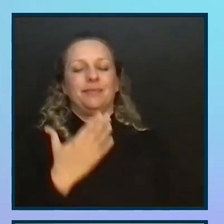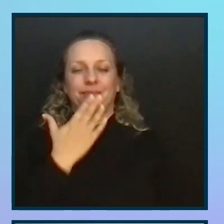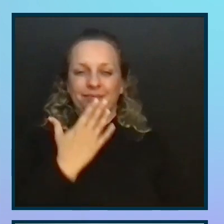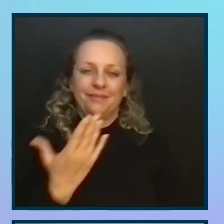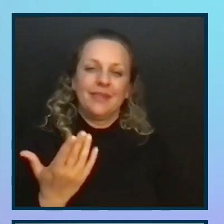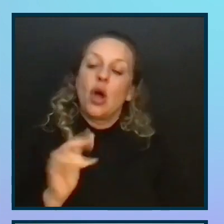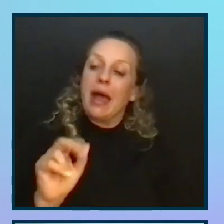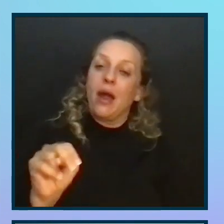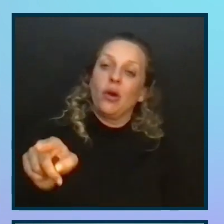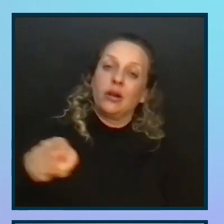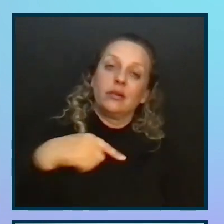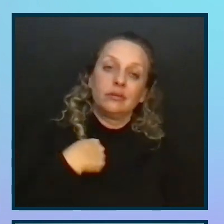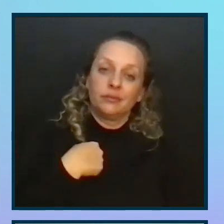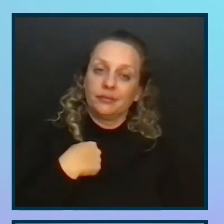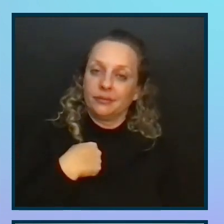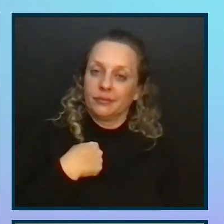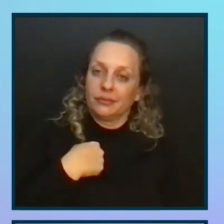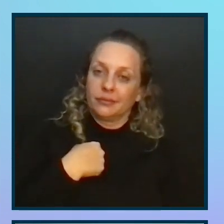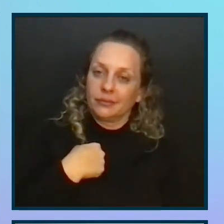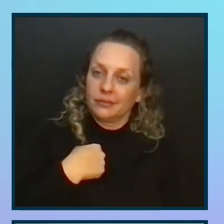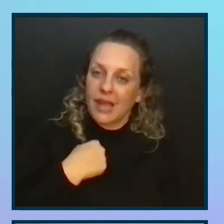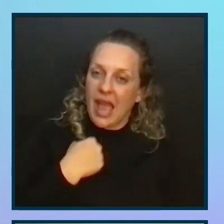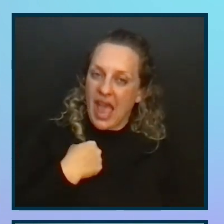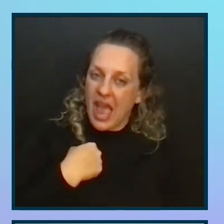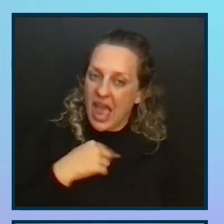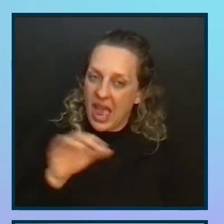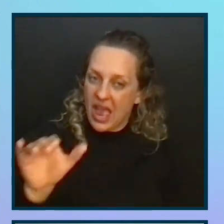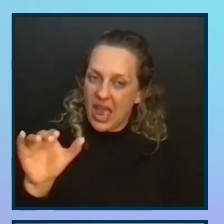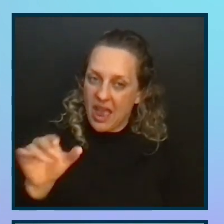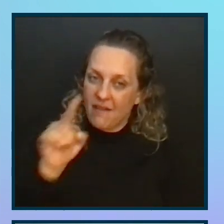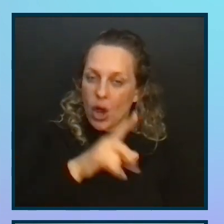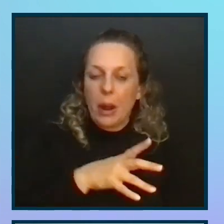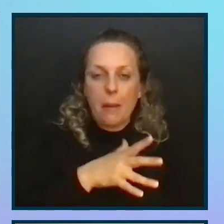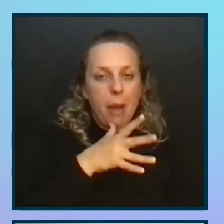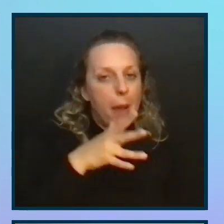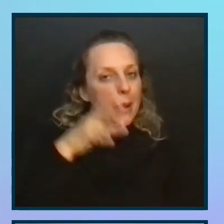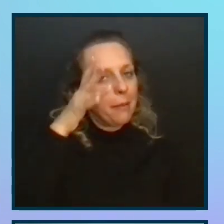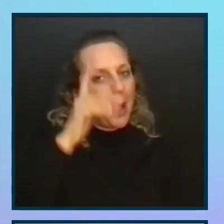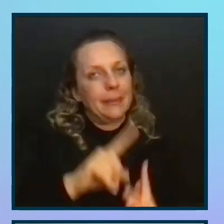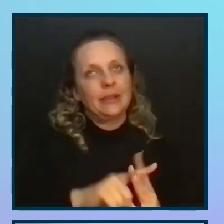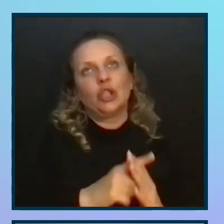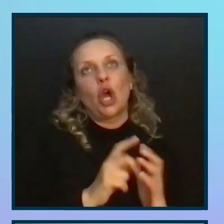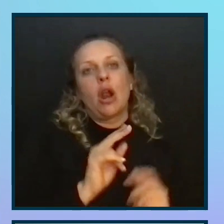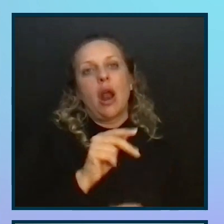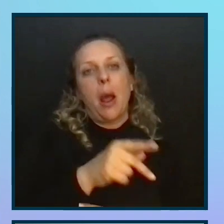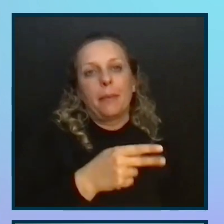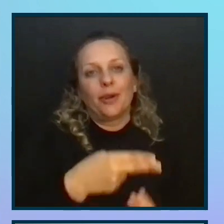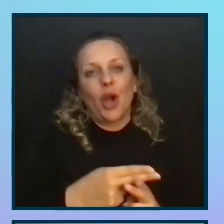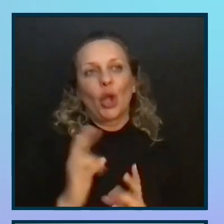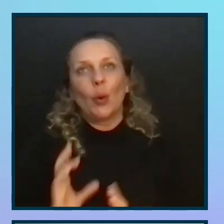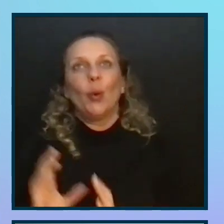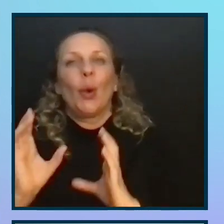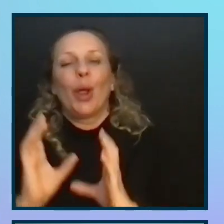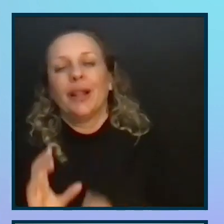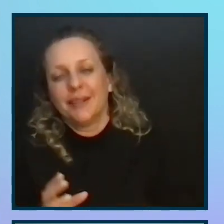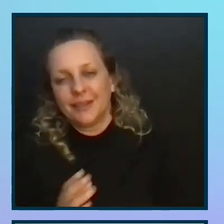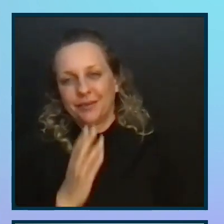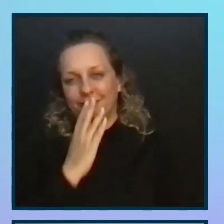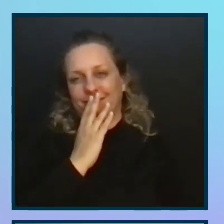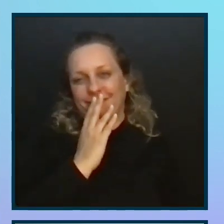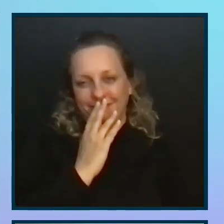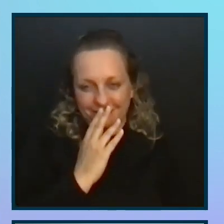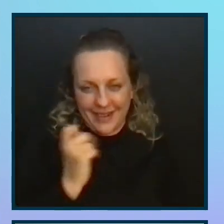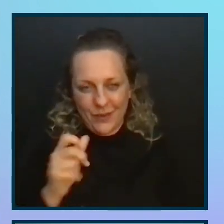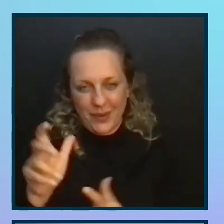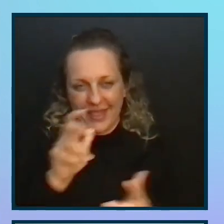So Aaron, I've gone to this mom and pop startup site called Google, just to have,